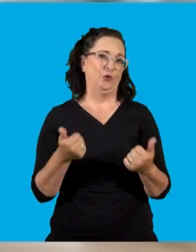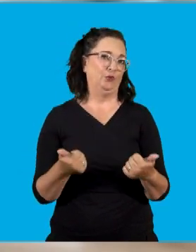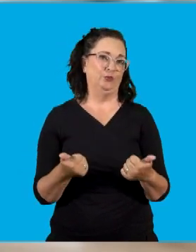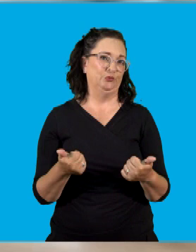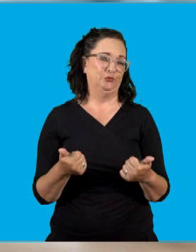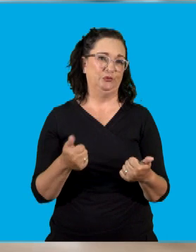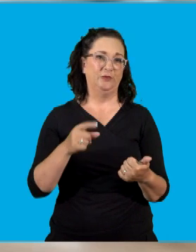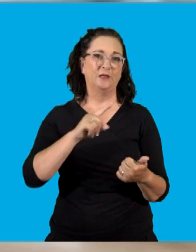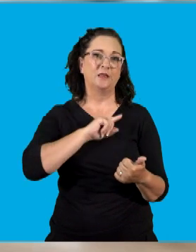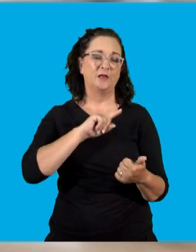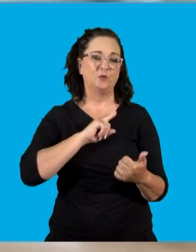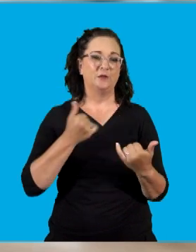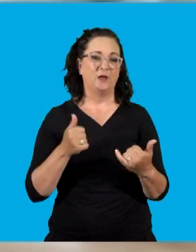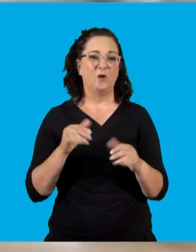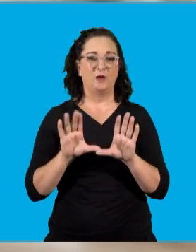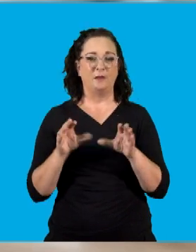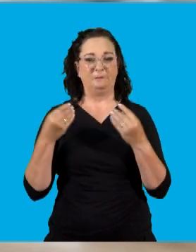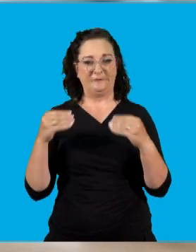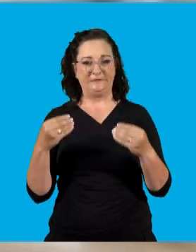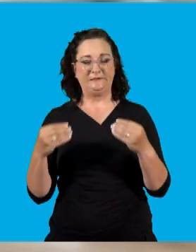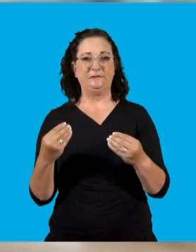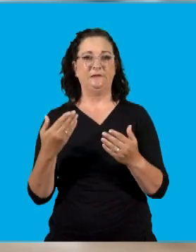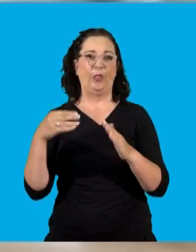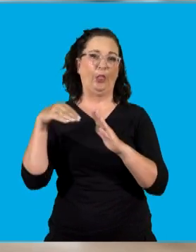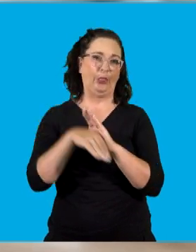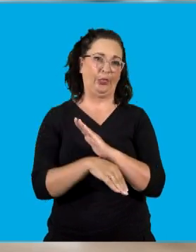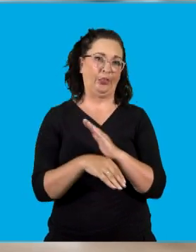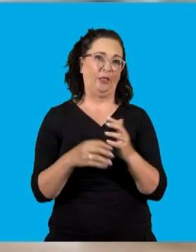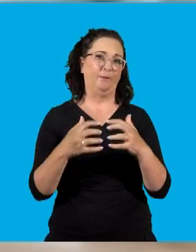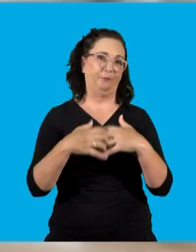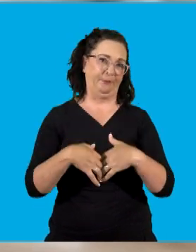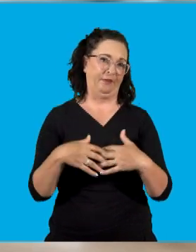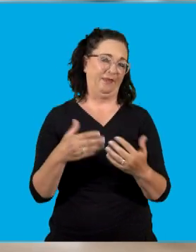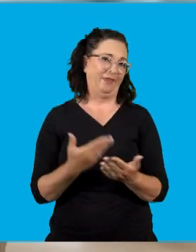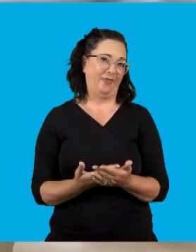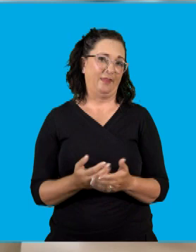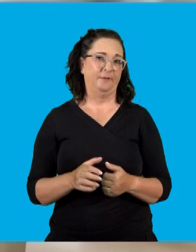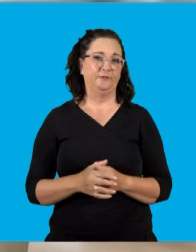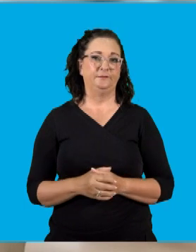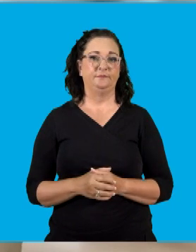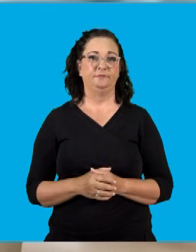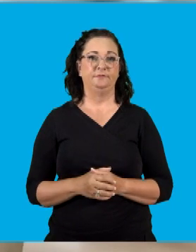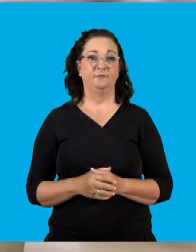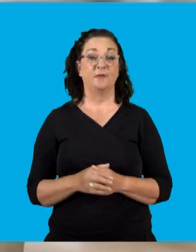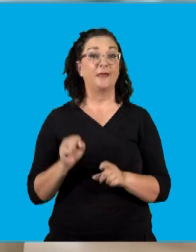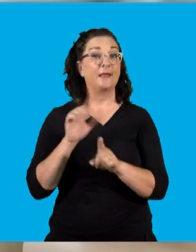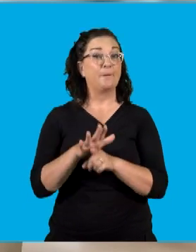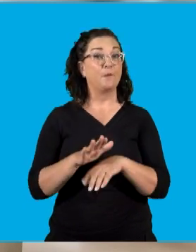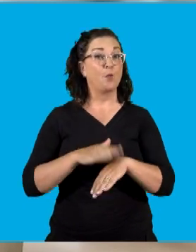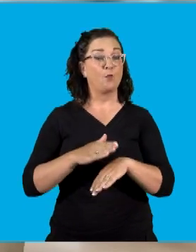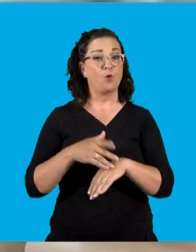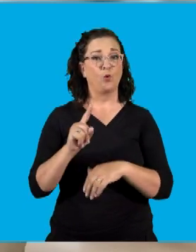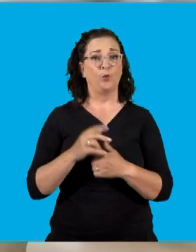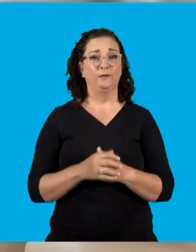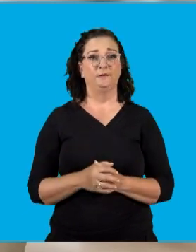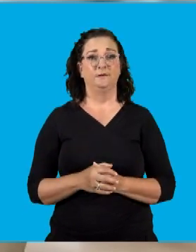are not meeting their target, who are not reaching actually the target that have been set for them. Another impact would